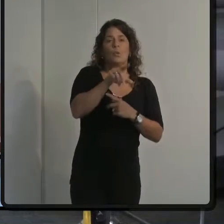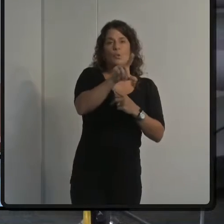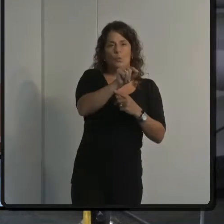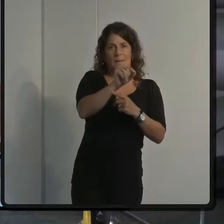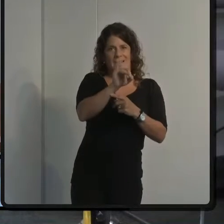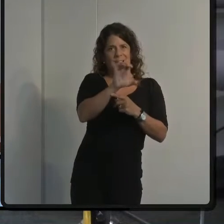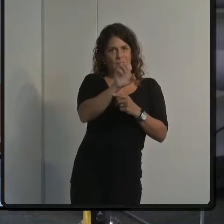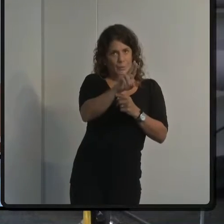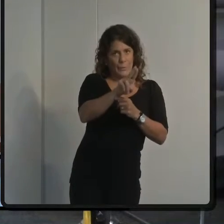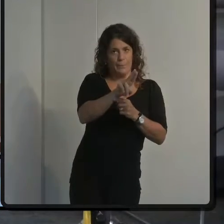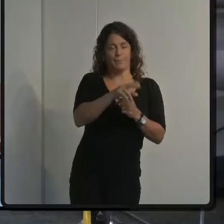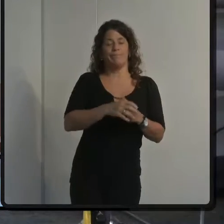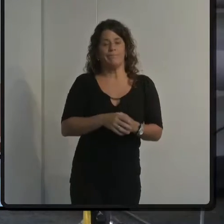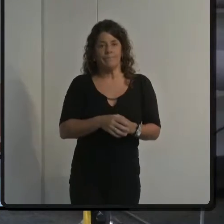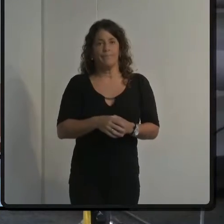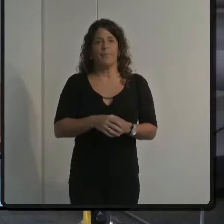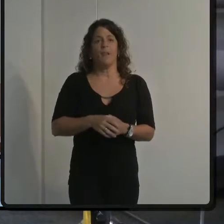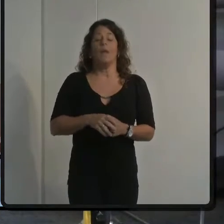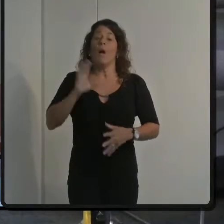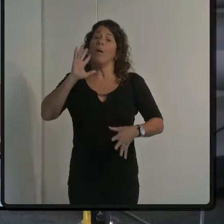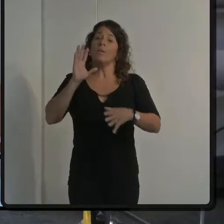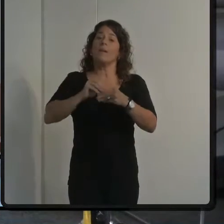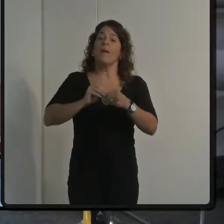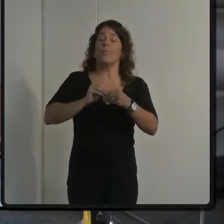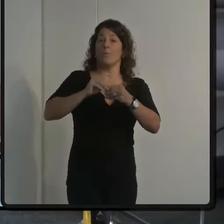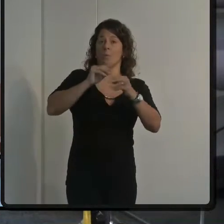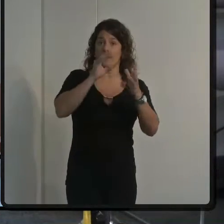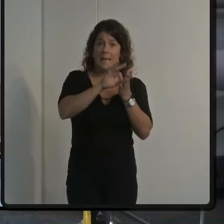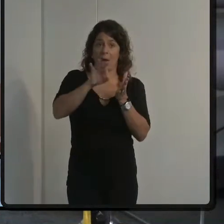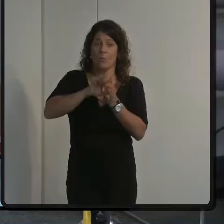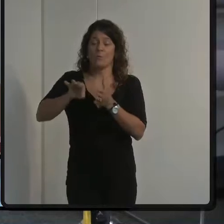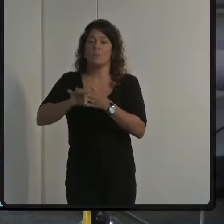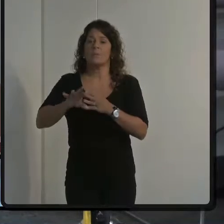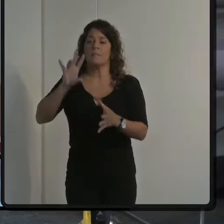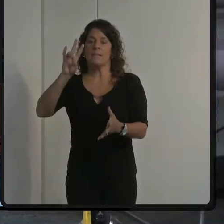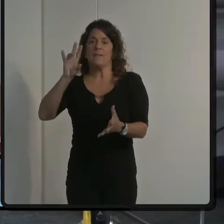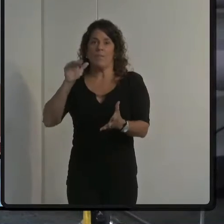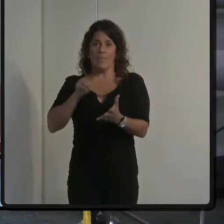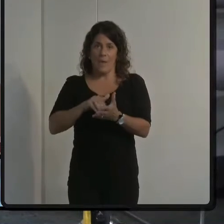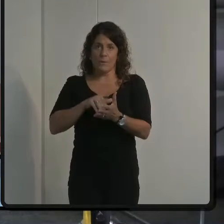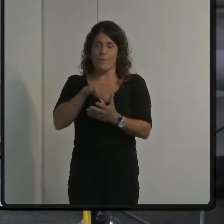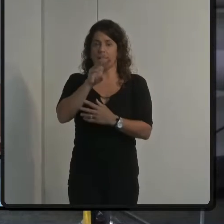the ICU. Our total case count stands at